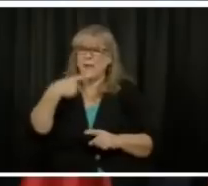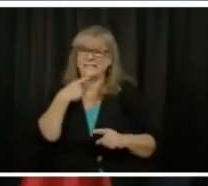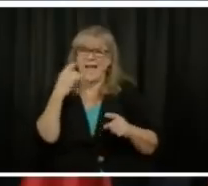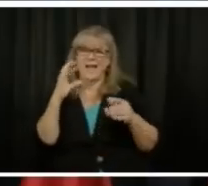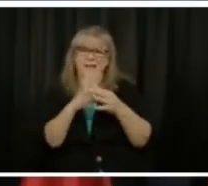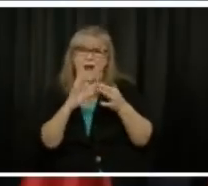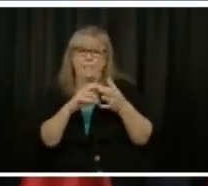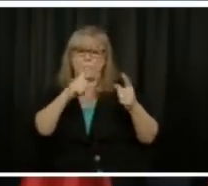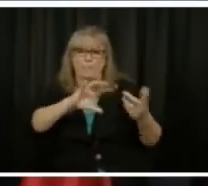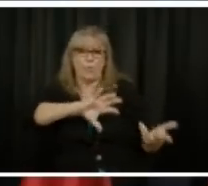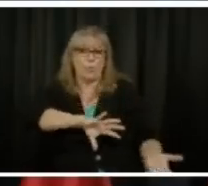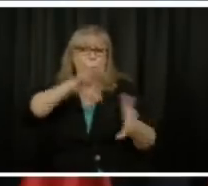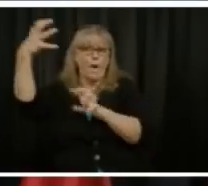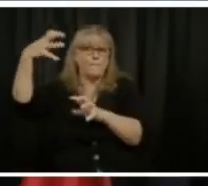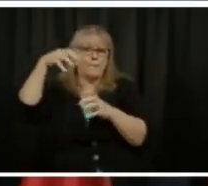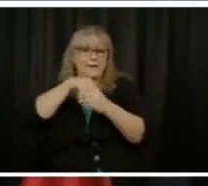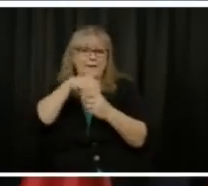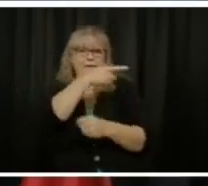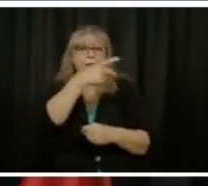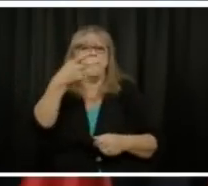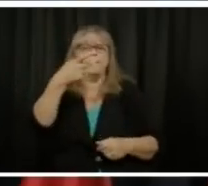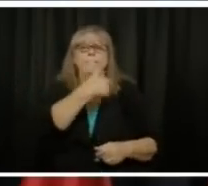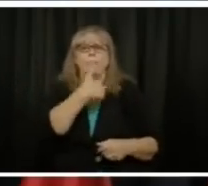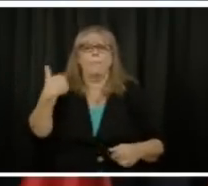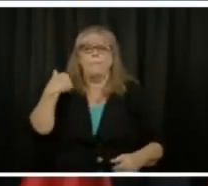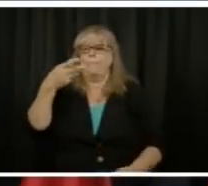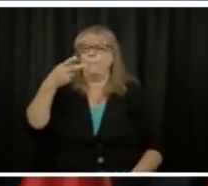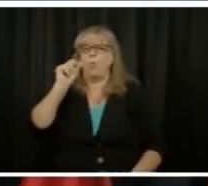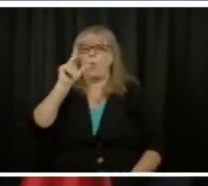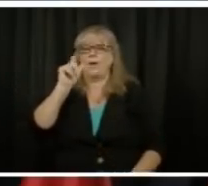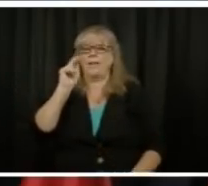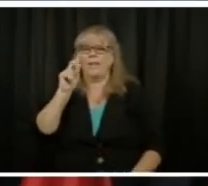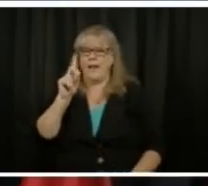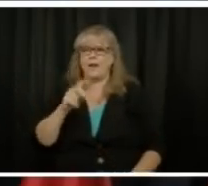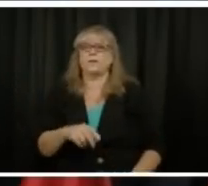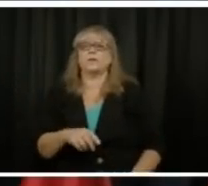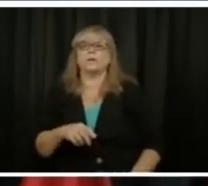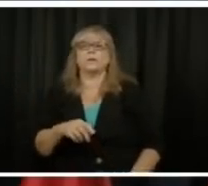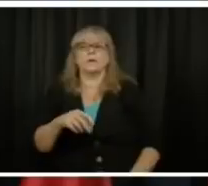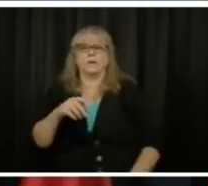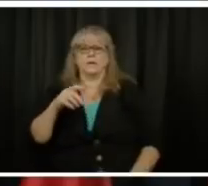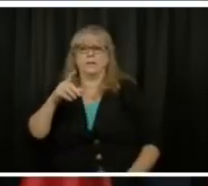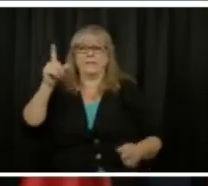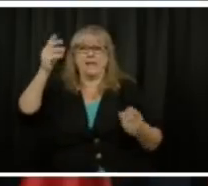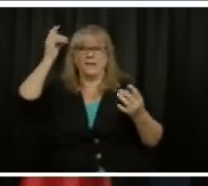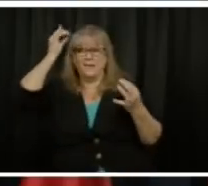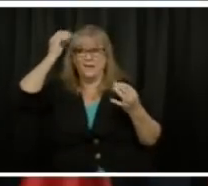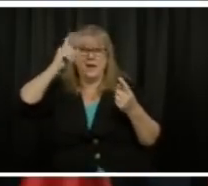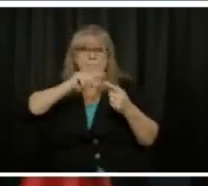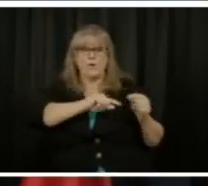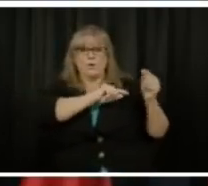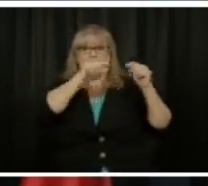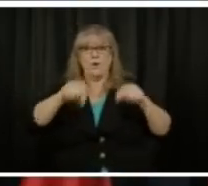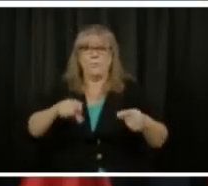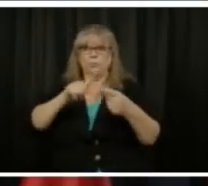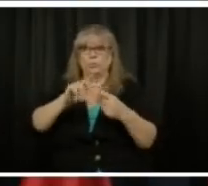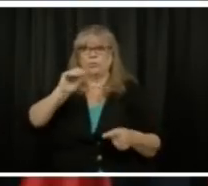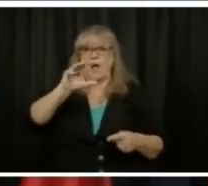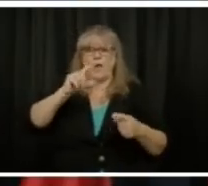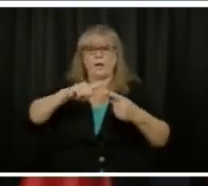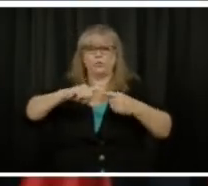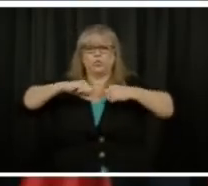you would think if federal troops were to be coming to Colorado to protect federal buildings